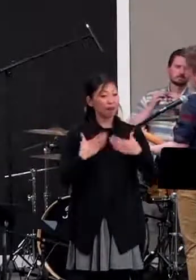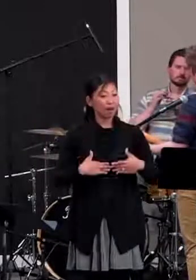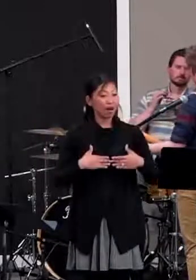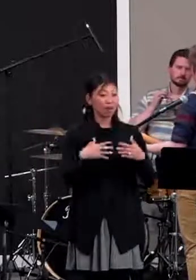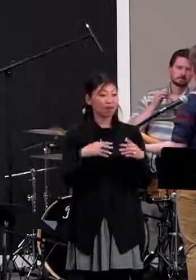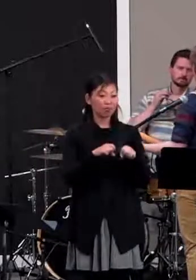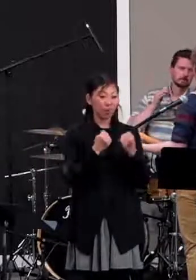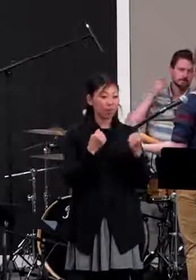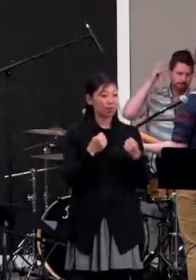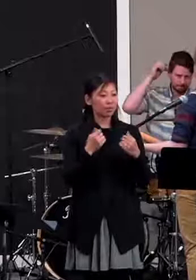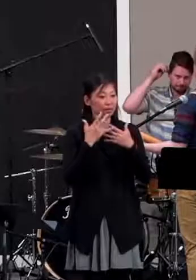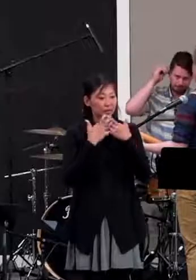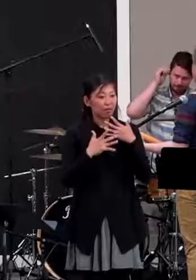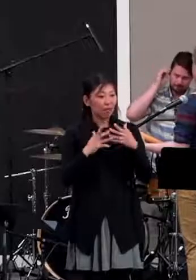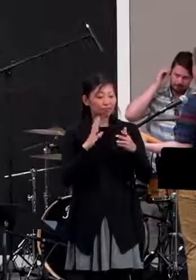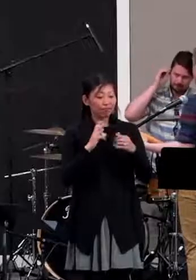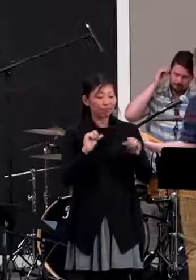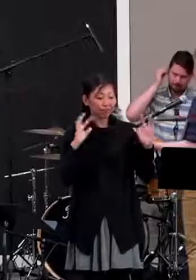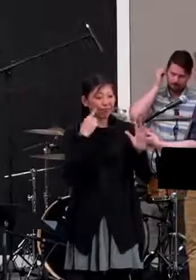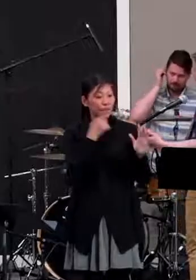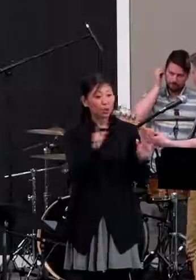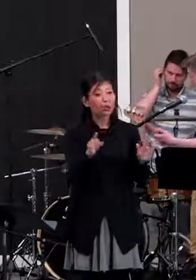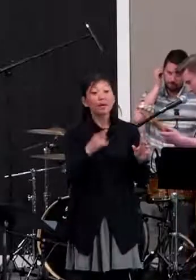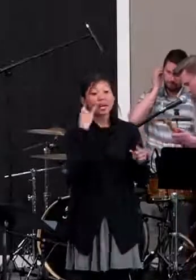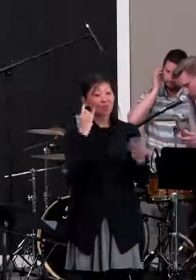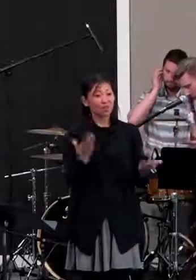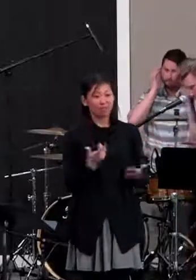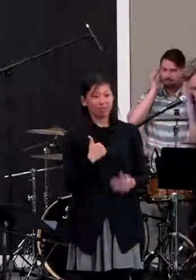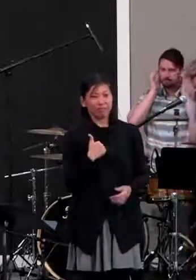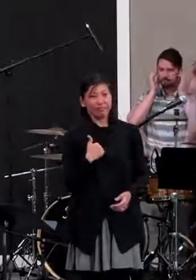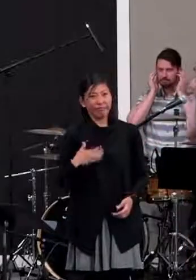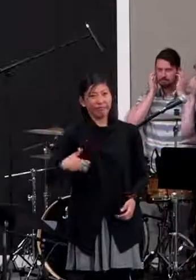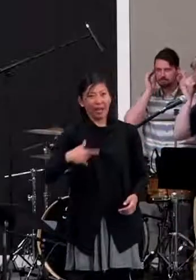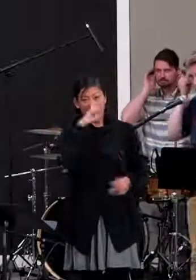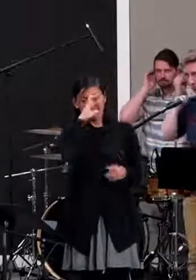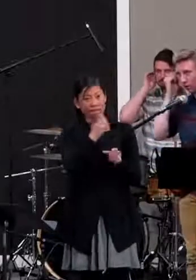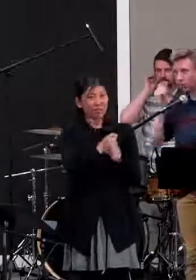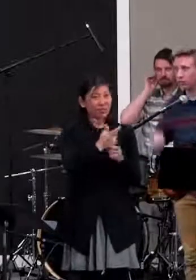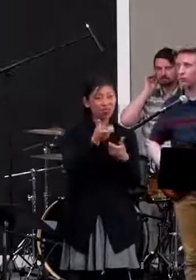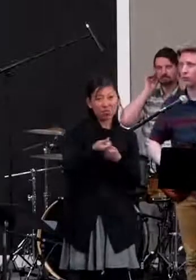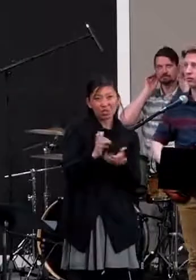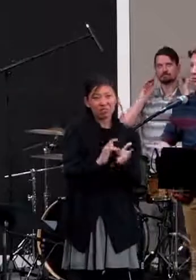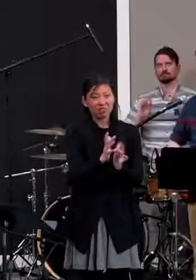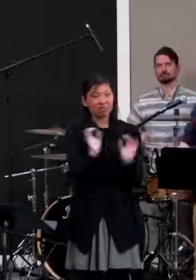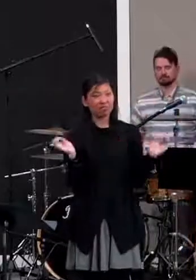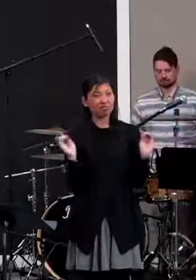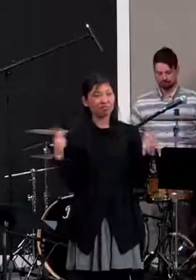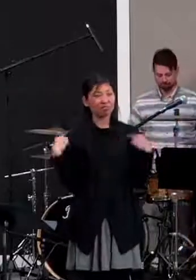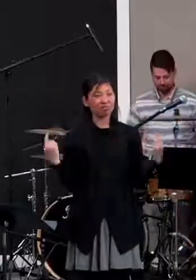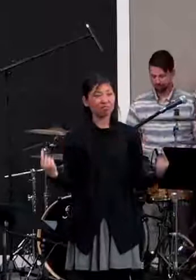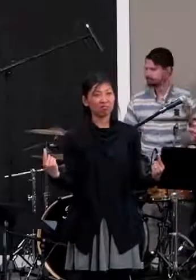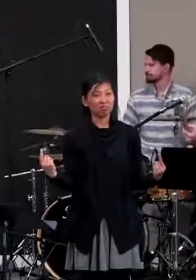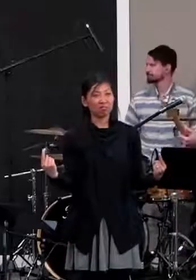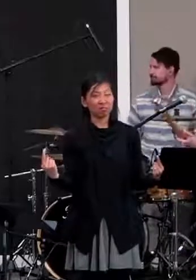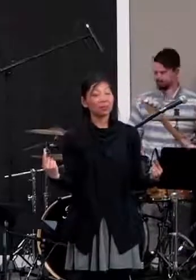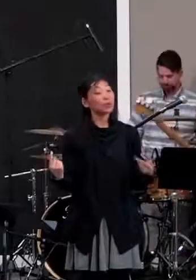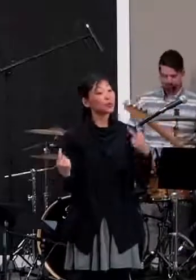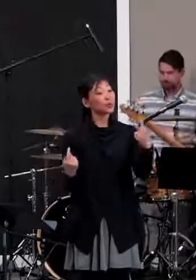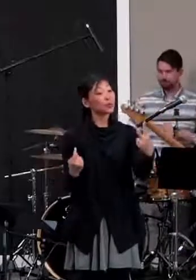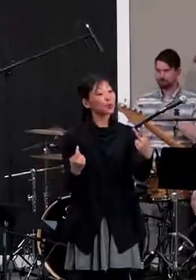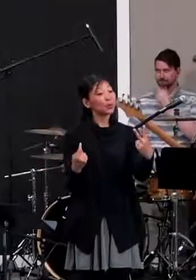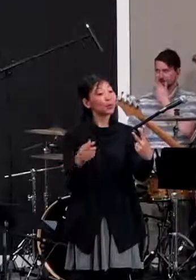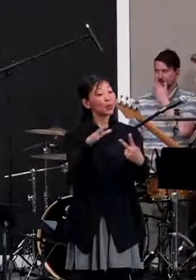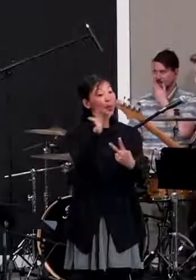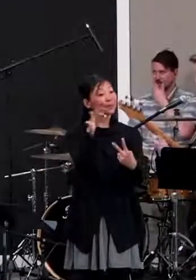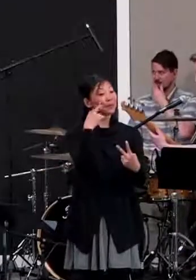blood shed for you. If you're here this morning and you've never put your faith and trust in the Lord Jesus Christ, I have two invitations for